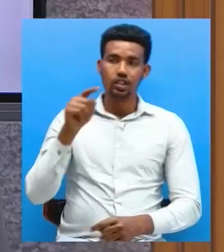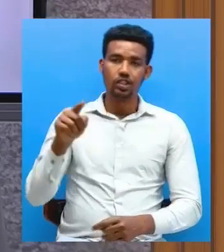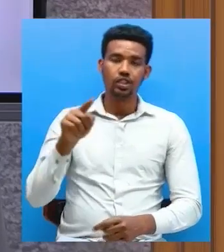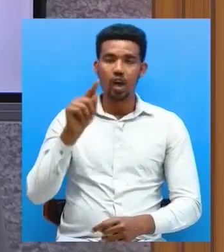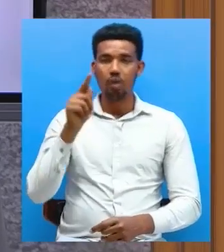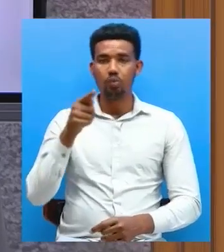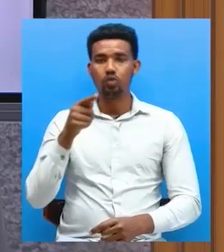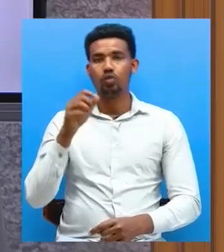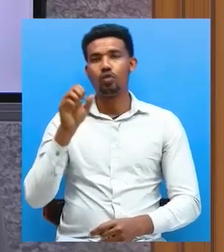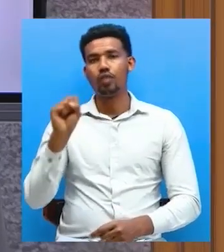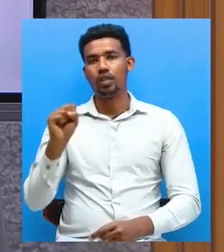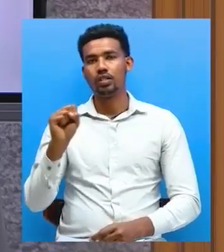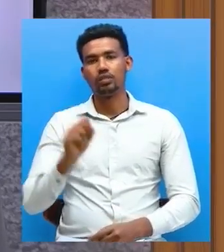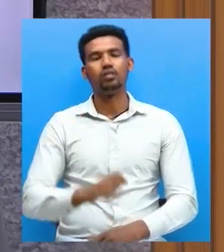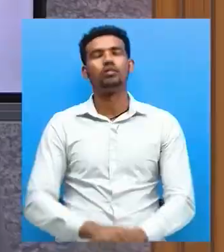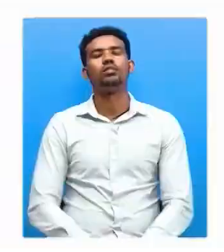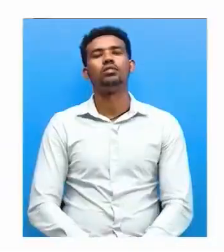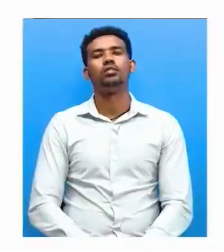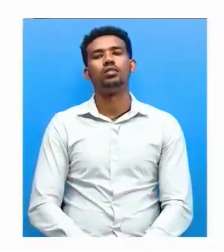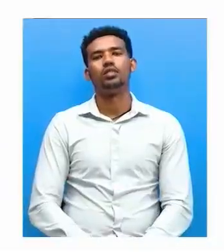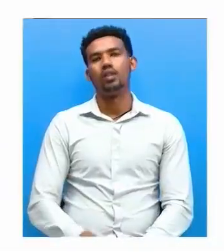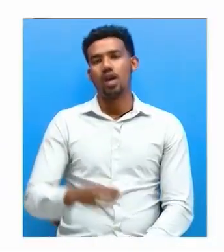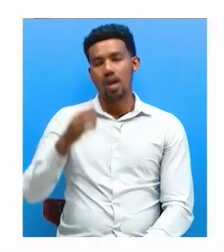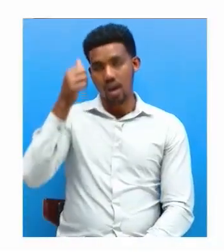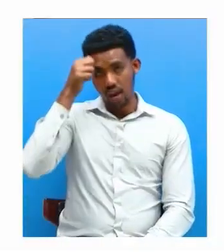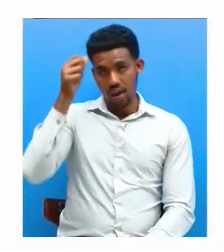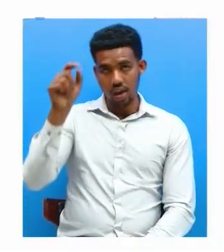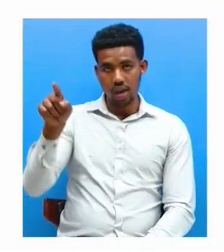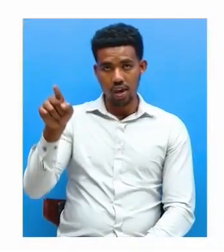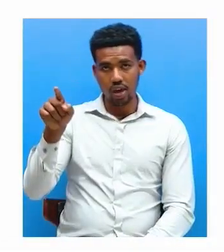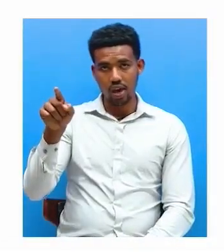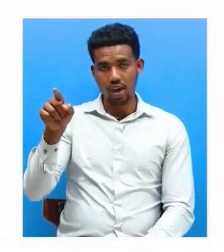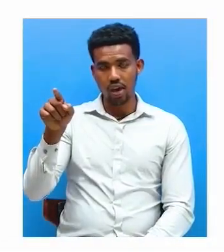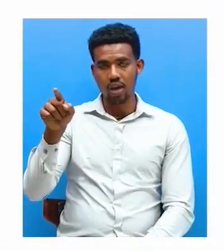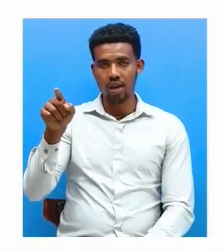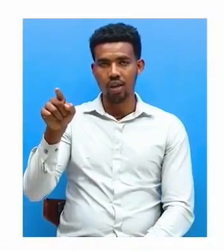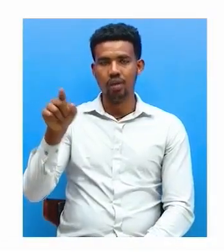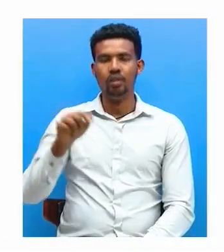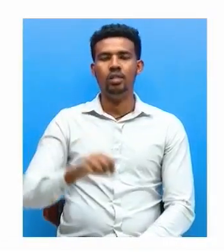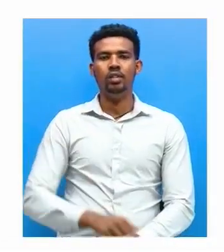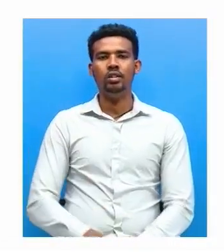apostrophe, S. He,